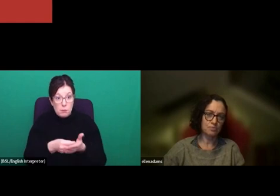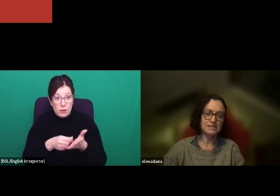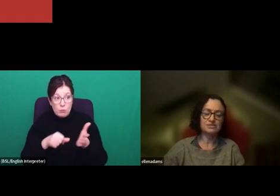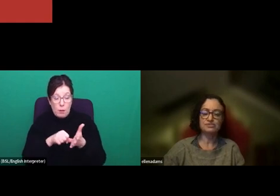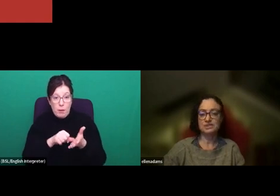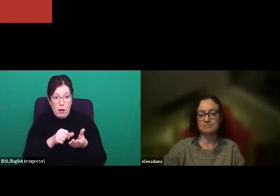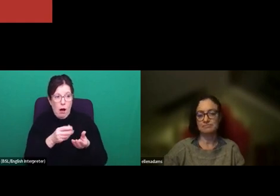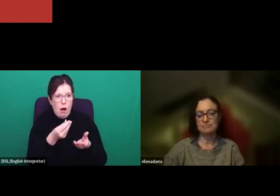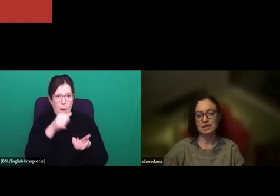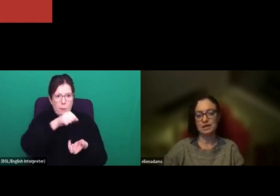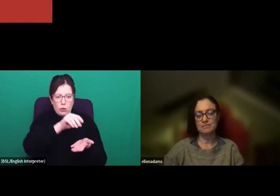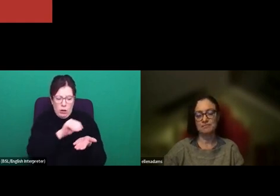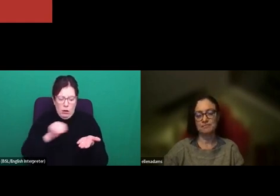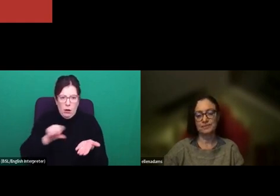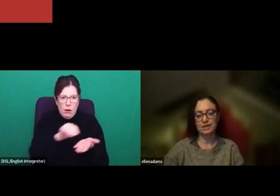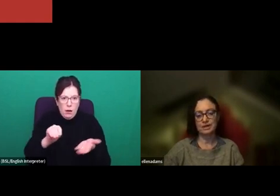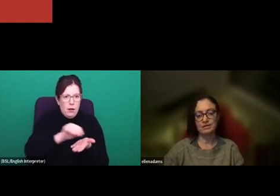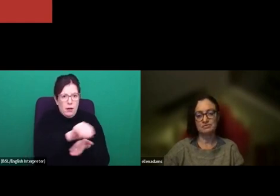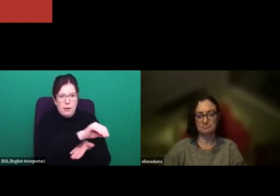to more mainstream